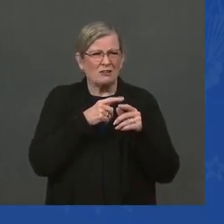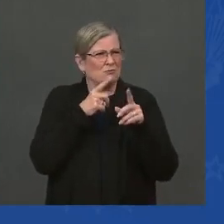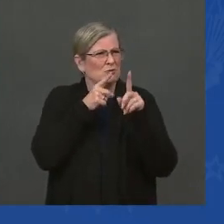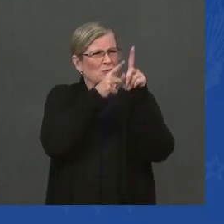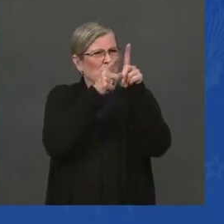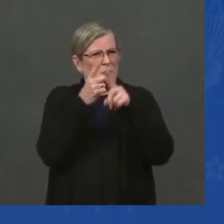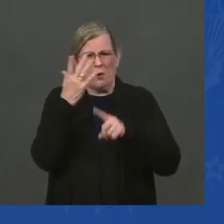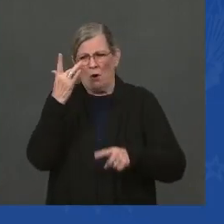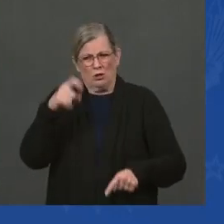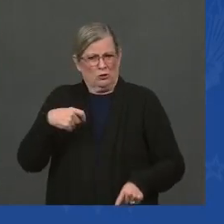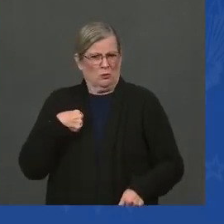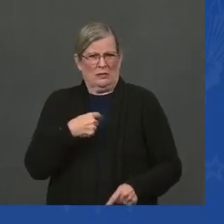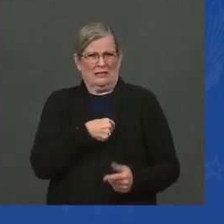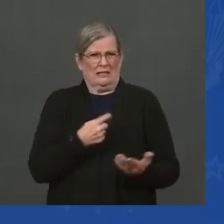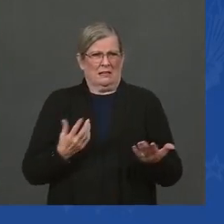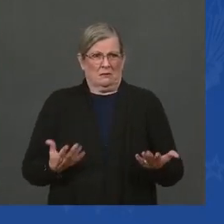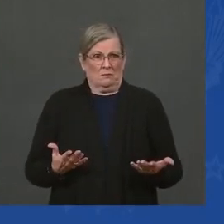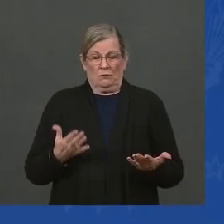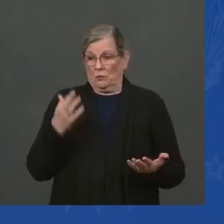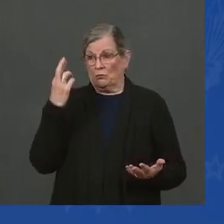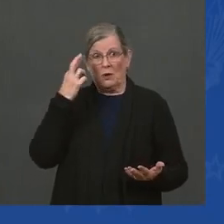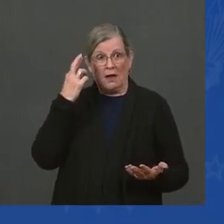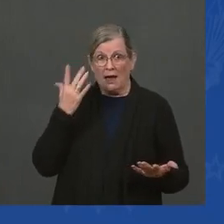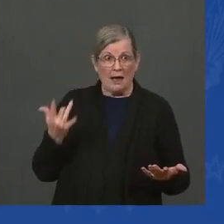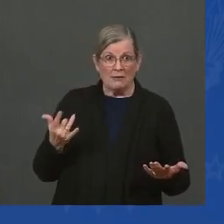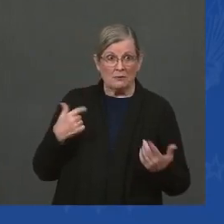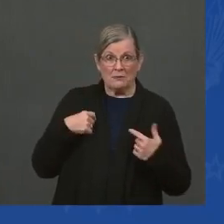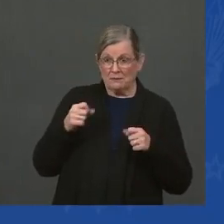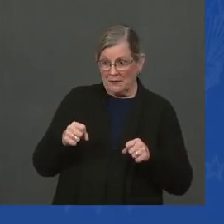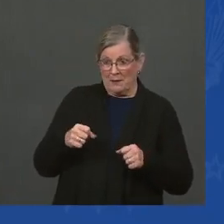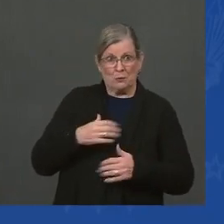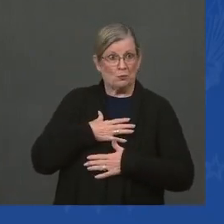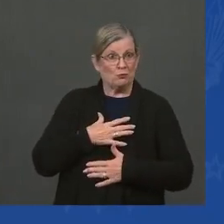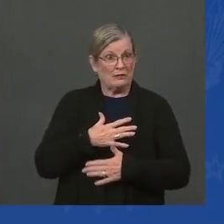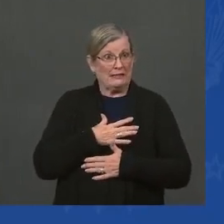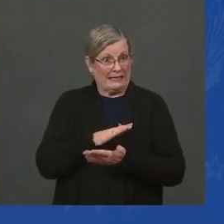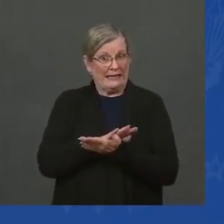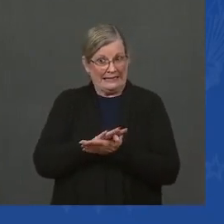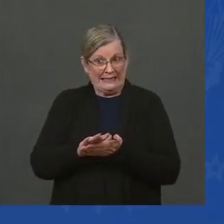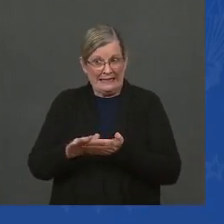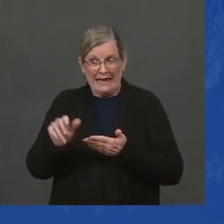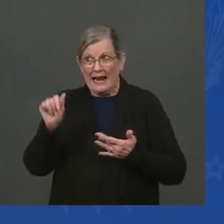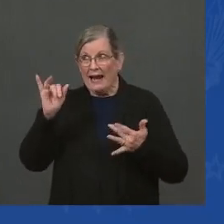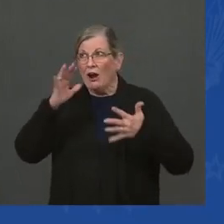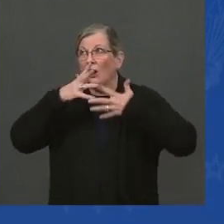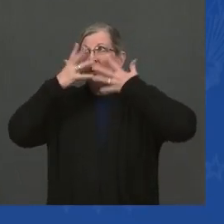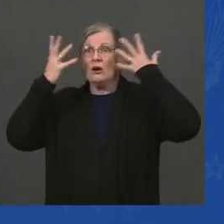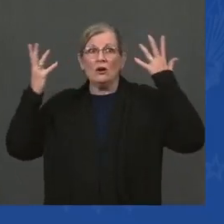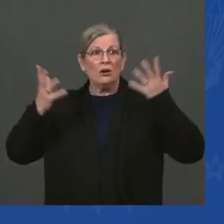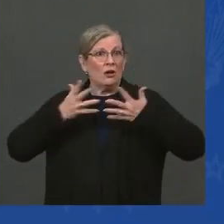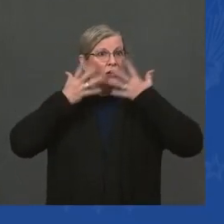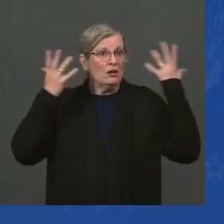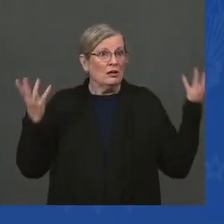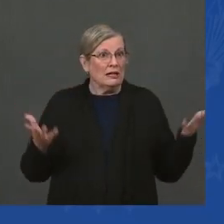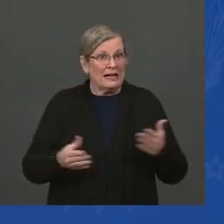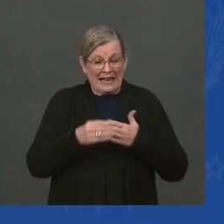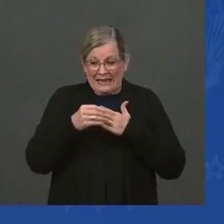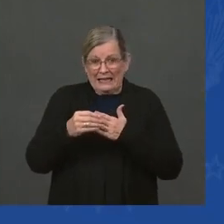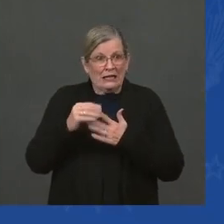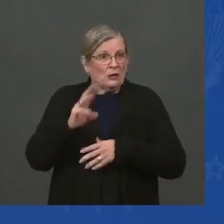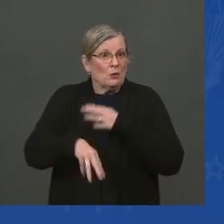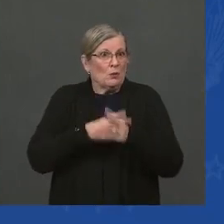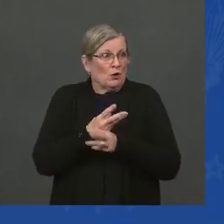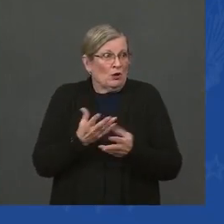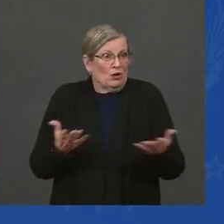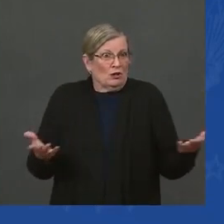world. Look, I mean it sincerely. I think, presumptuous of me to say, talk for another leader,